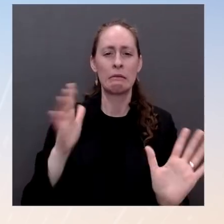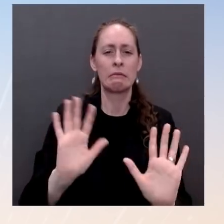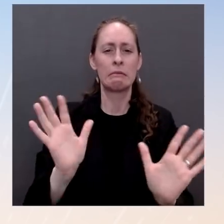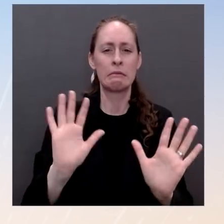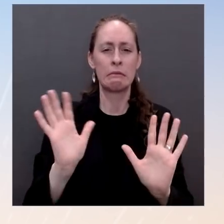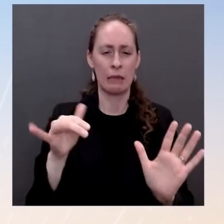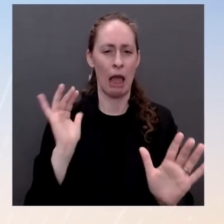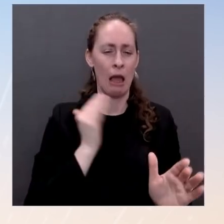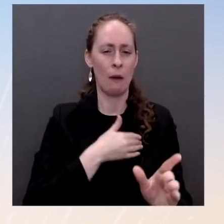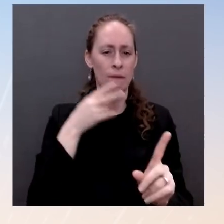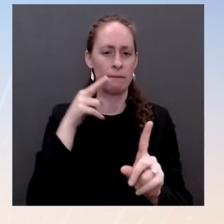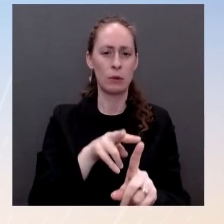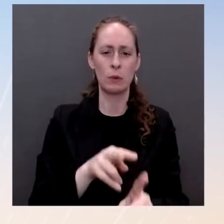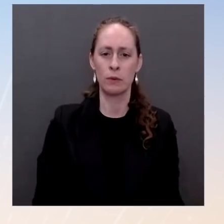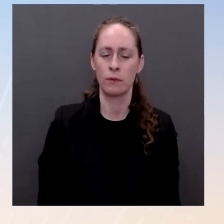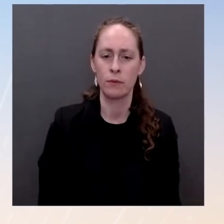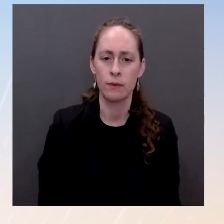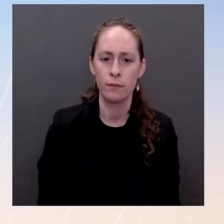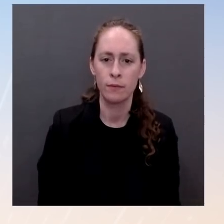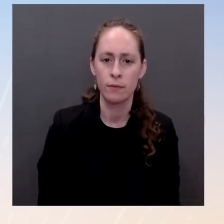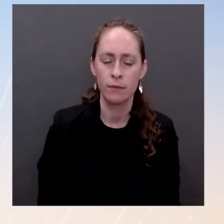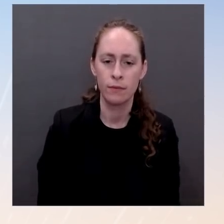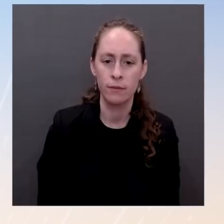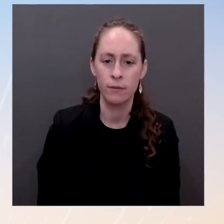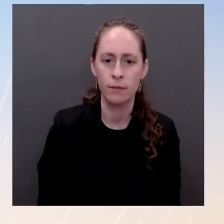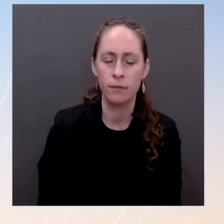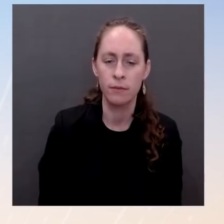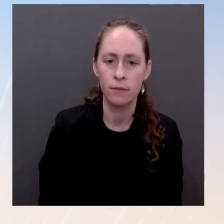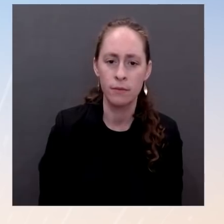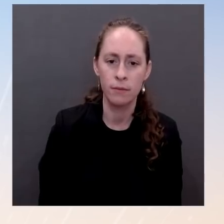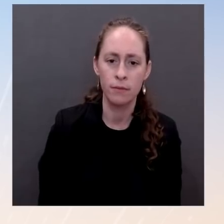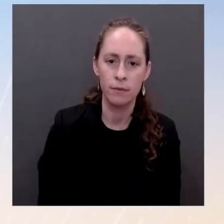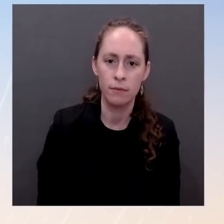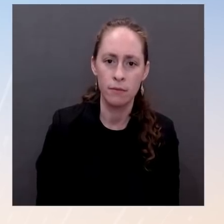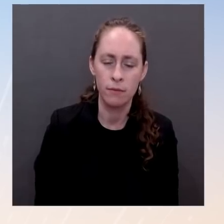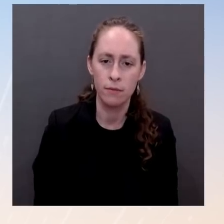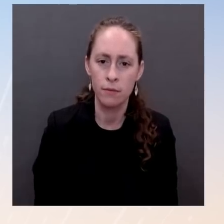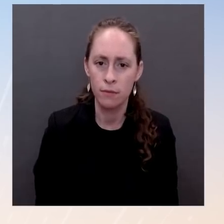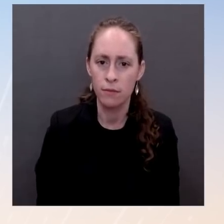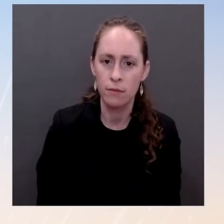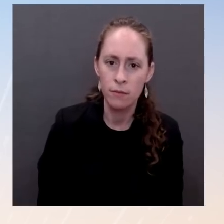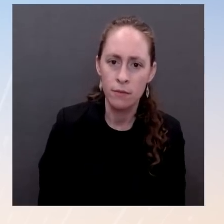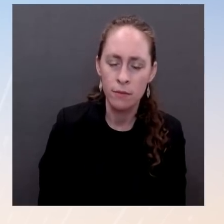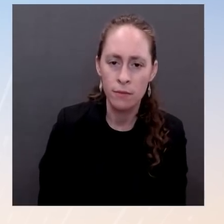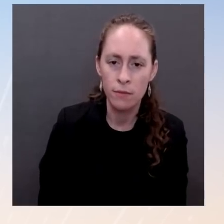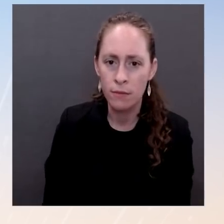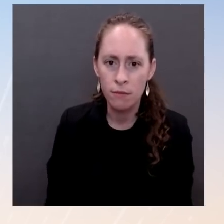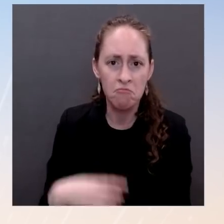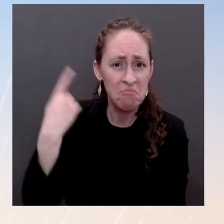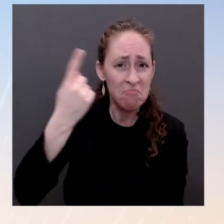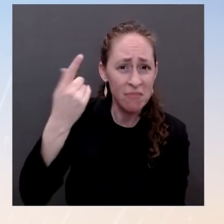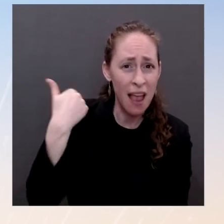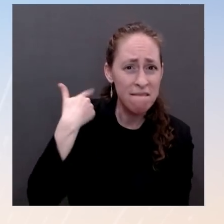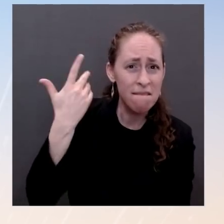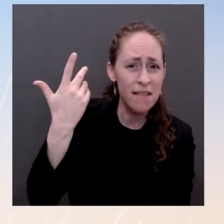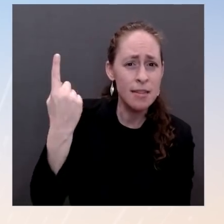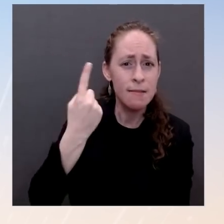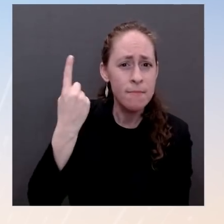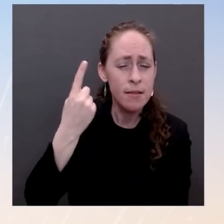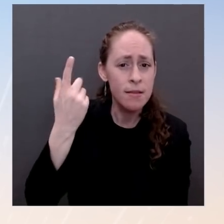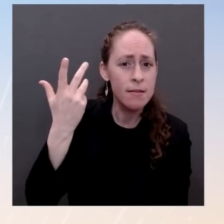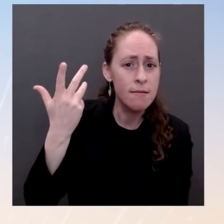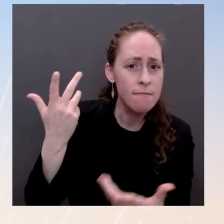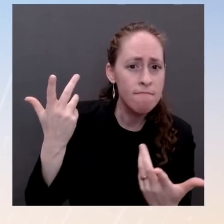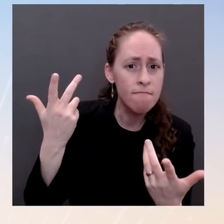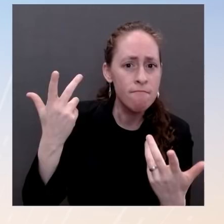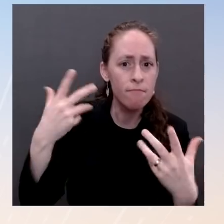at all, but is there any information on what caused the power outage on the North Lawn? I mean, every TV network lost power at the same time during the